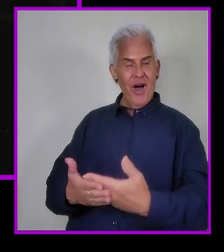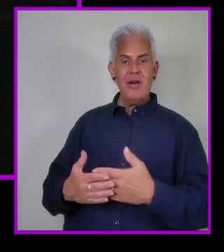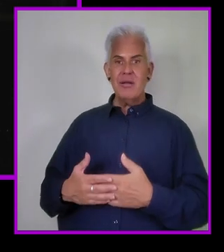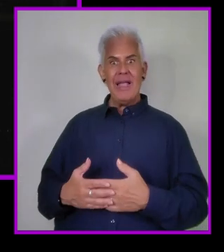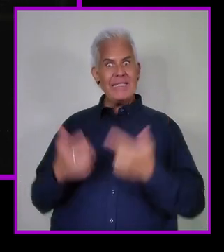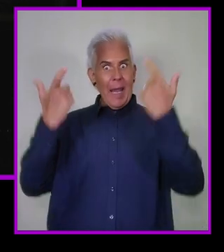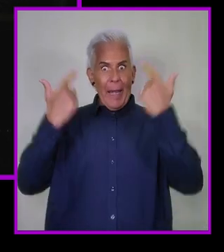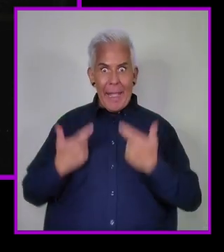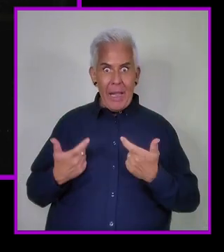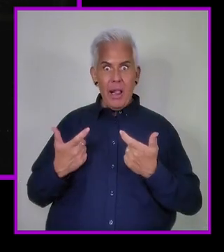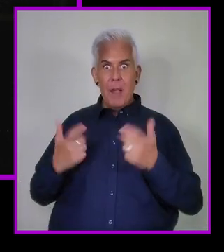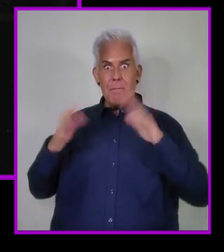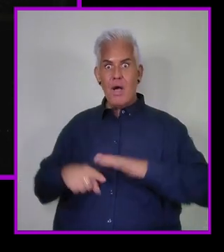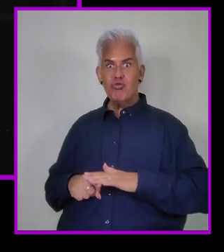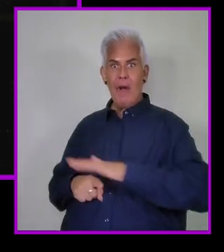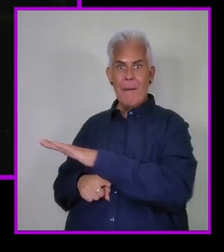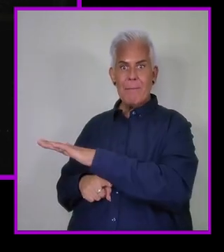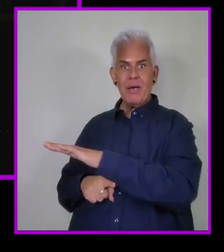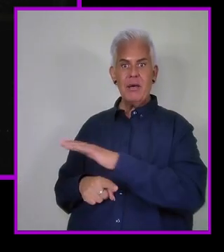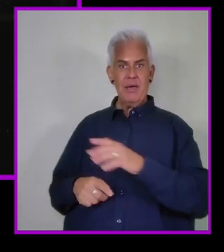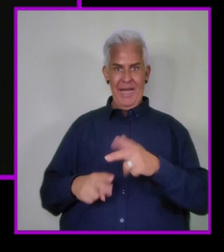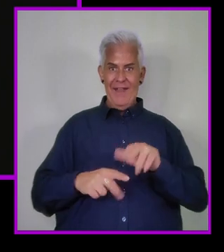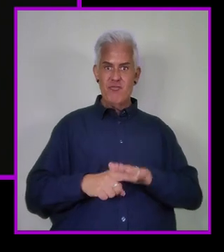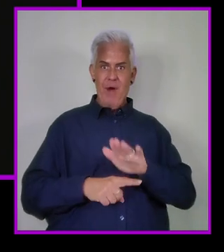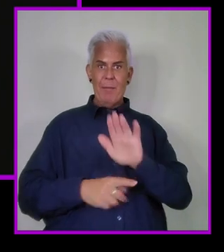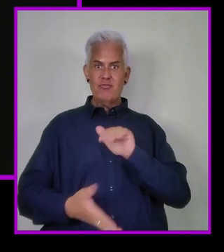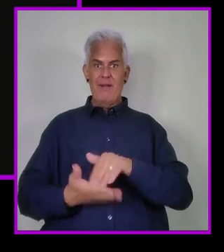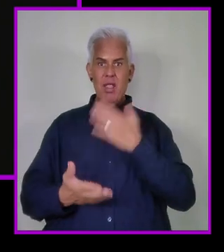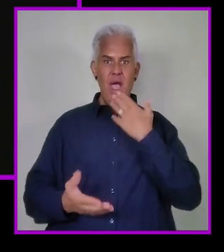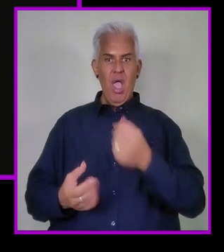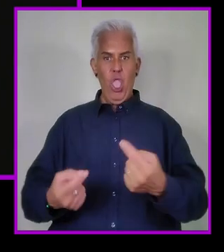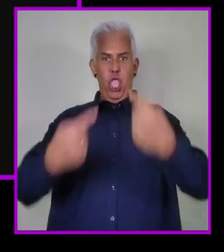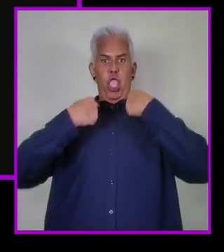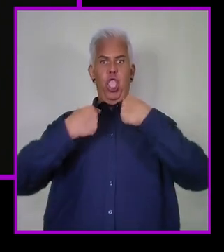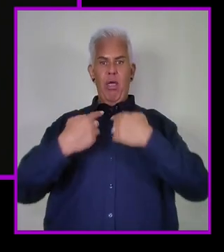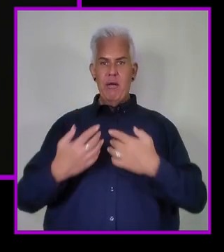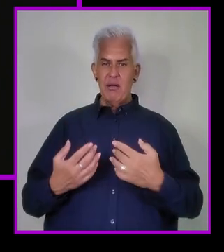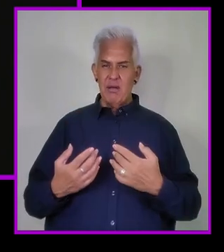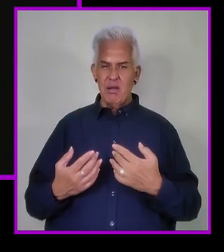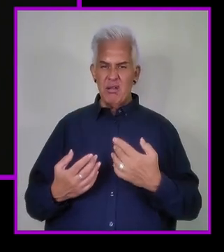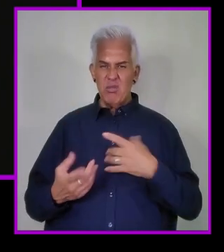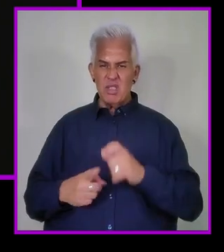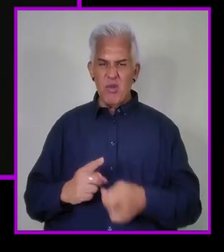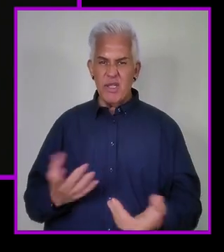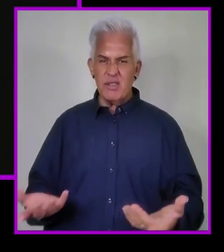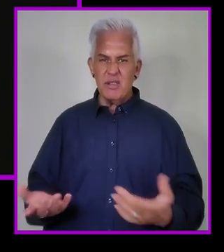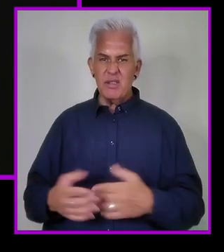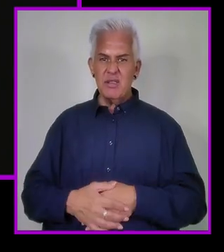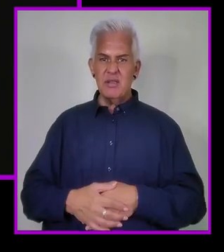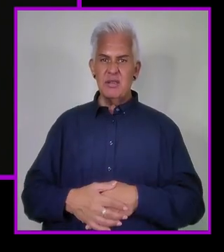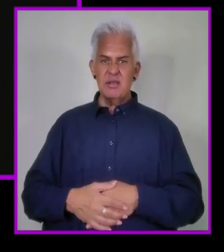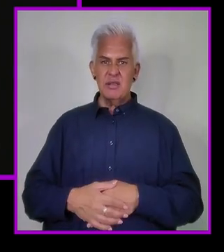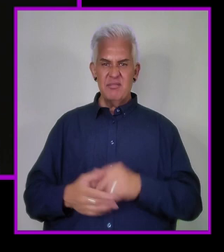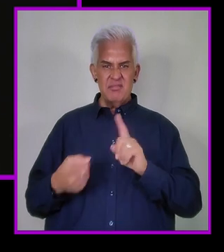legal requirement to have the ramp, but if I wheel up the ramp and then you call me a name, like, what's the point? Like, so it's